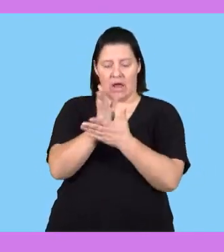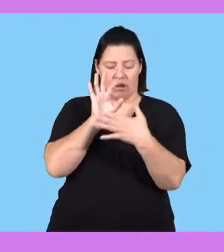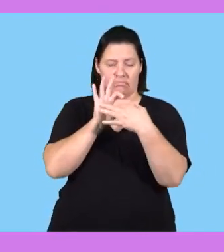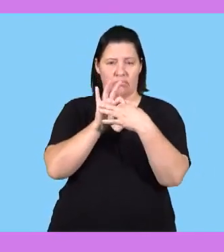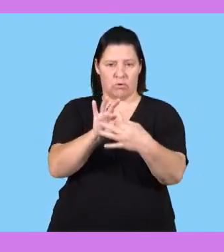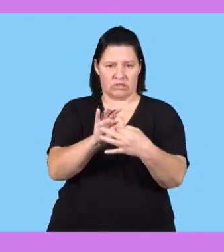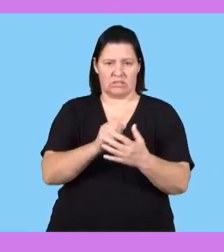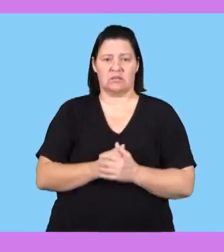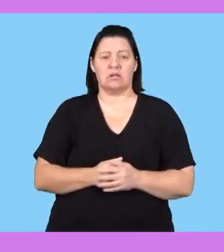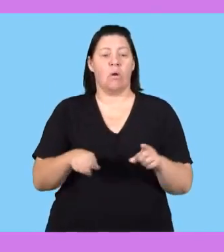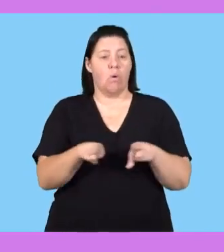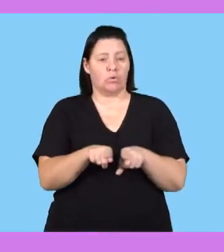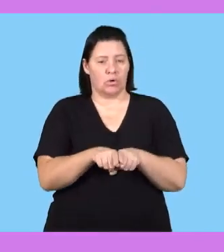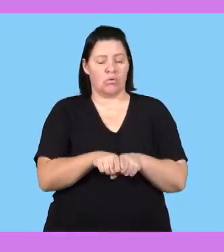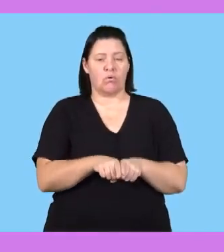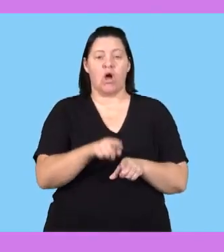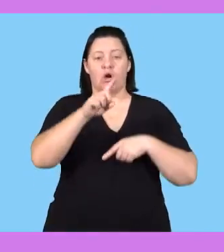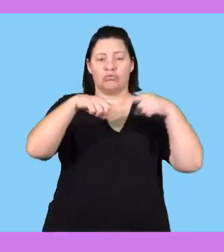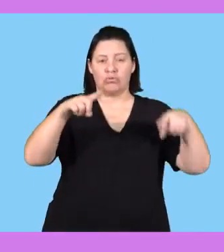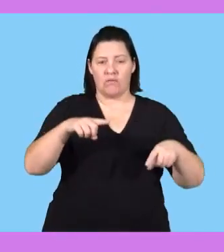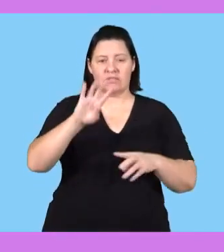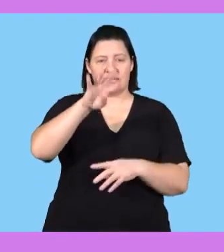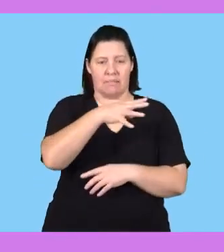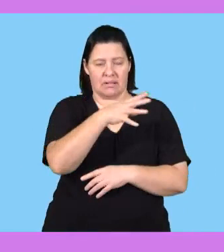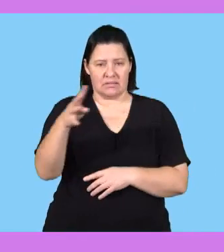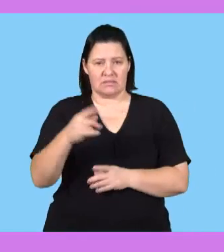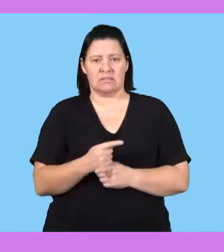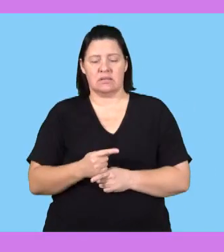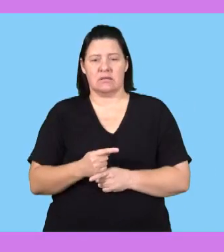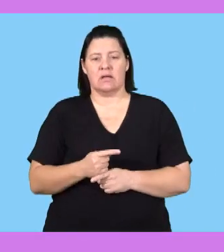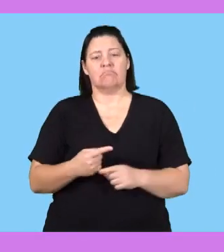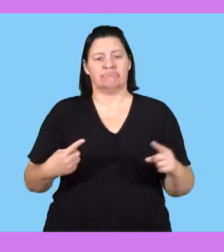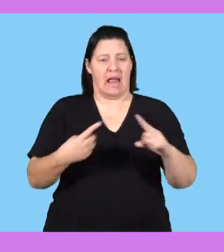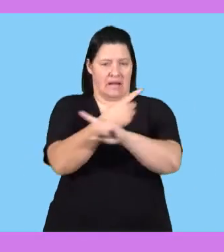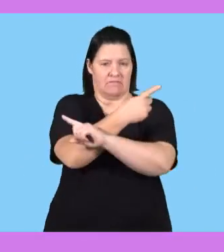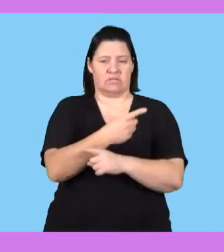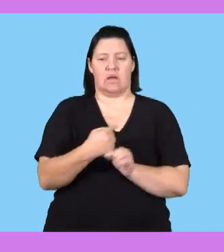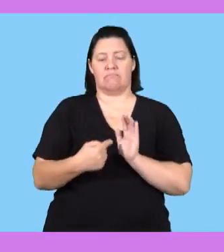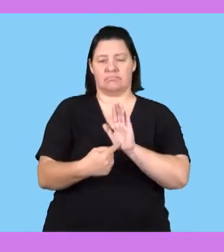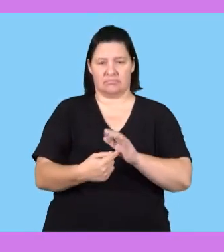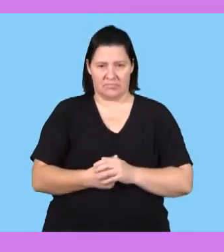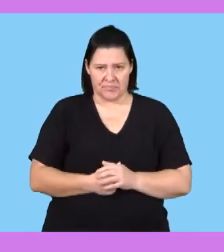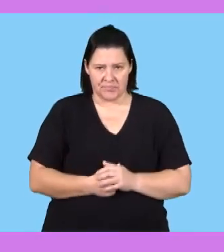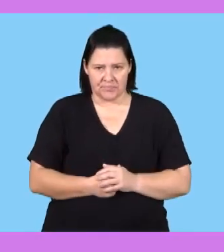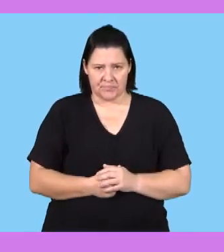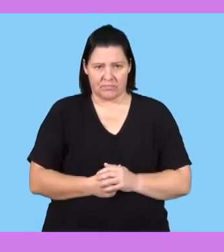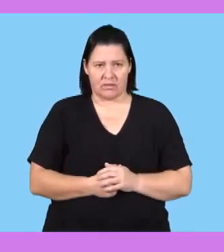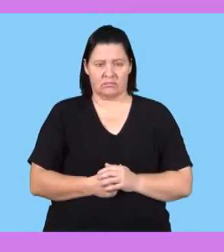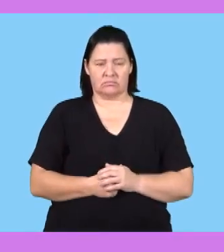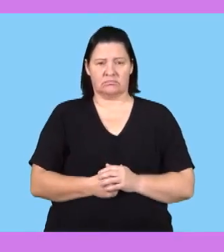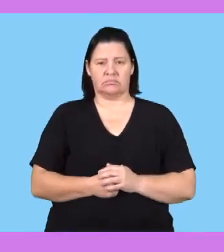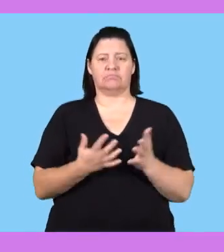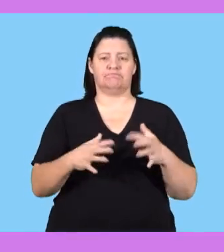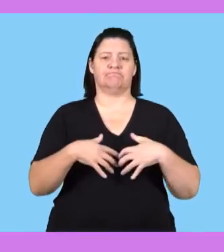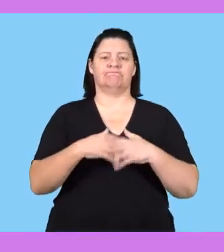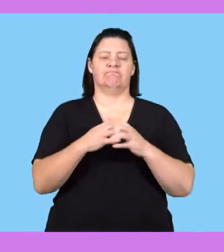direct proportion, as well as working with graphs and tables of inverse proportion.